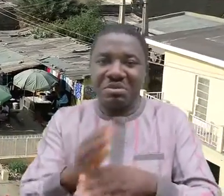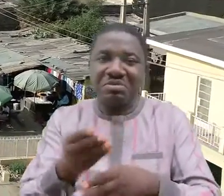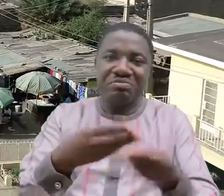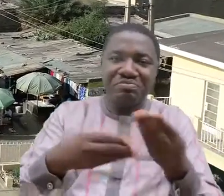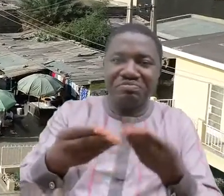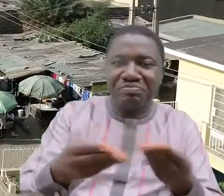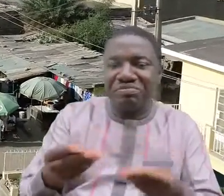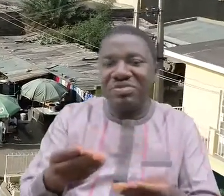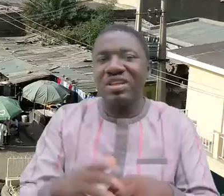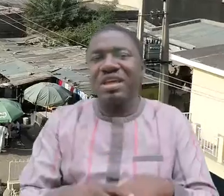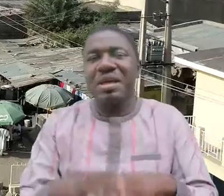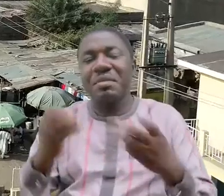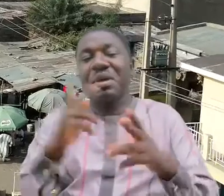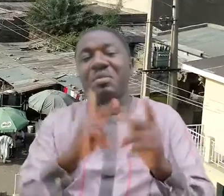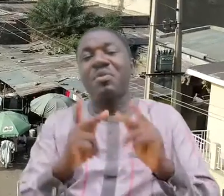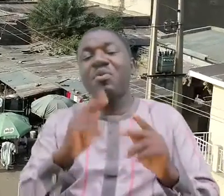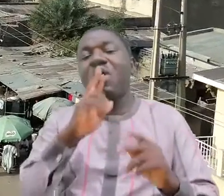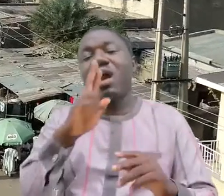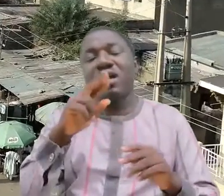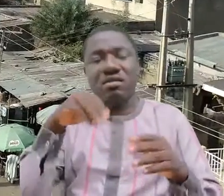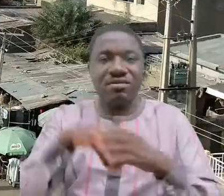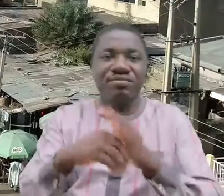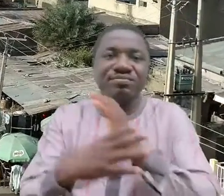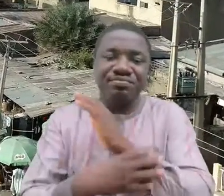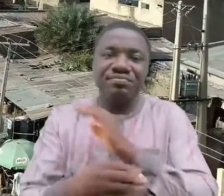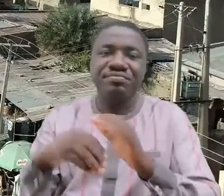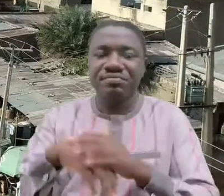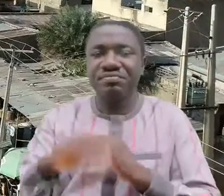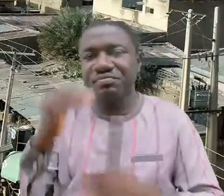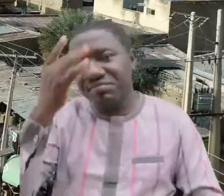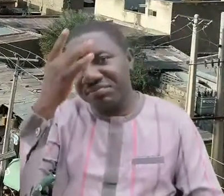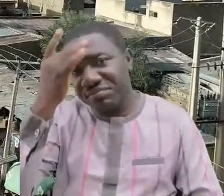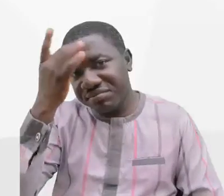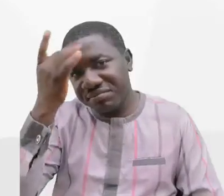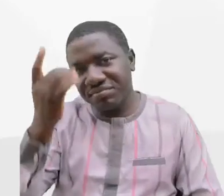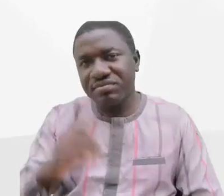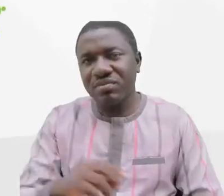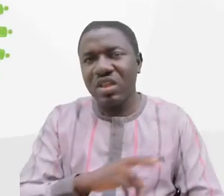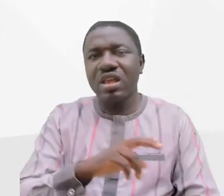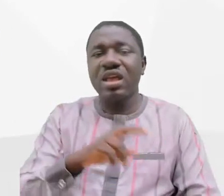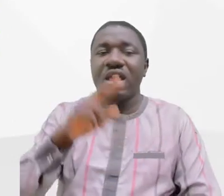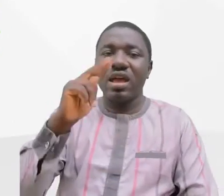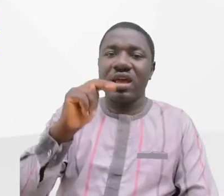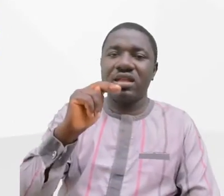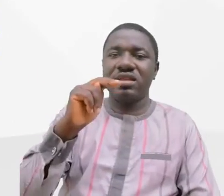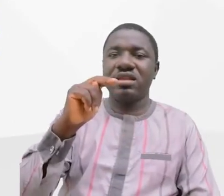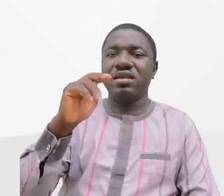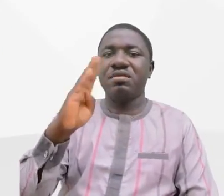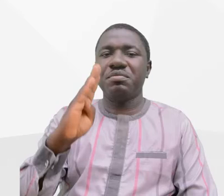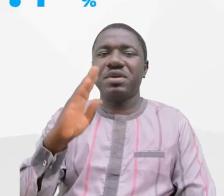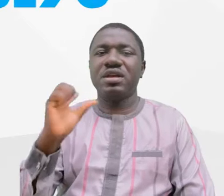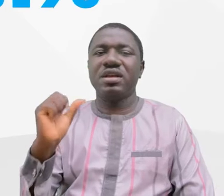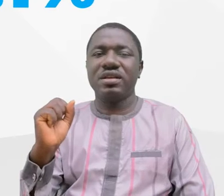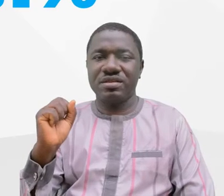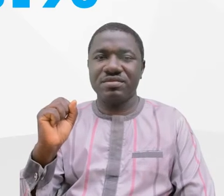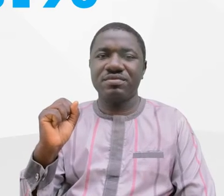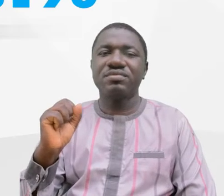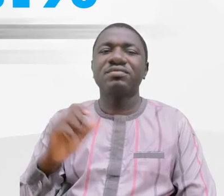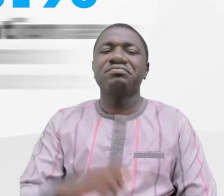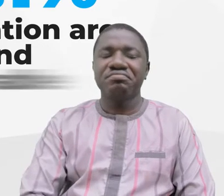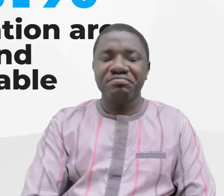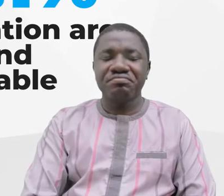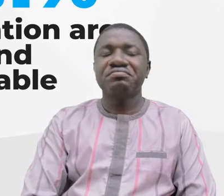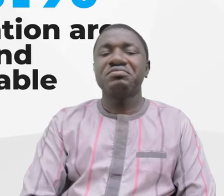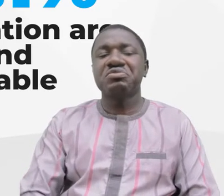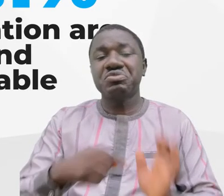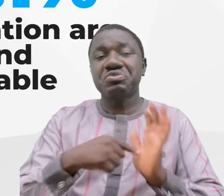commerce, majority of its citizens live in abject poverty. The National Bureau of Statistics report on poverty and